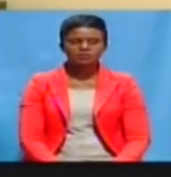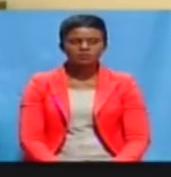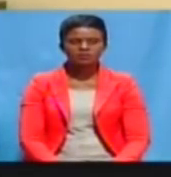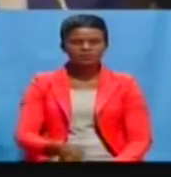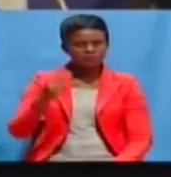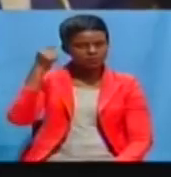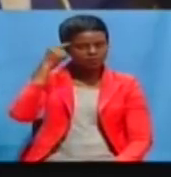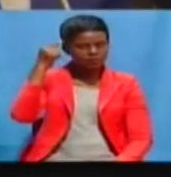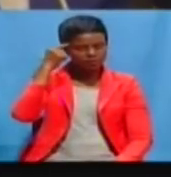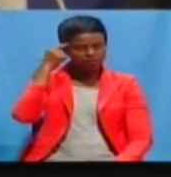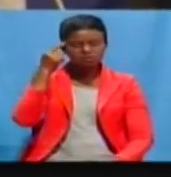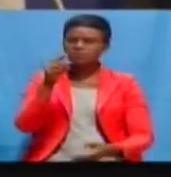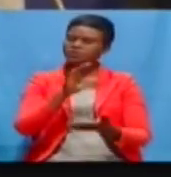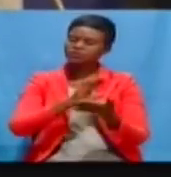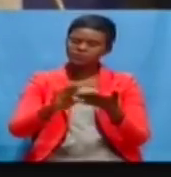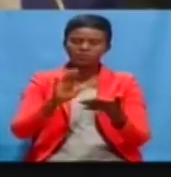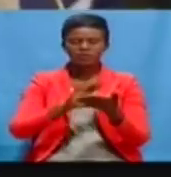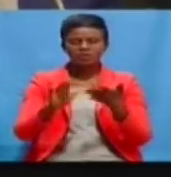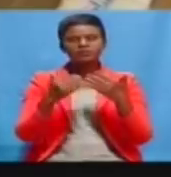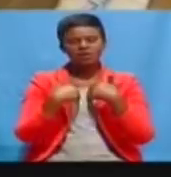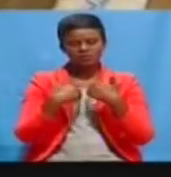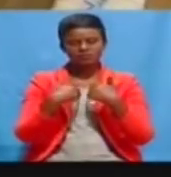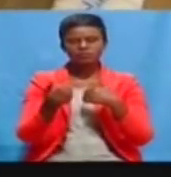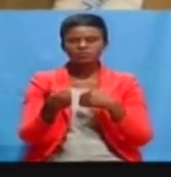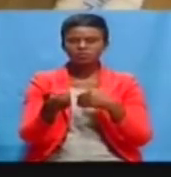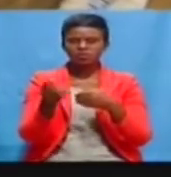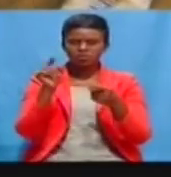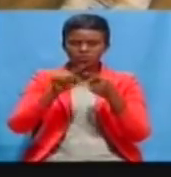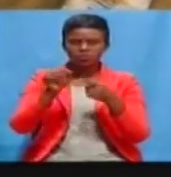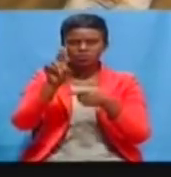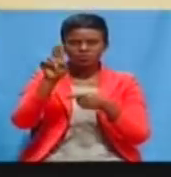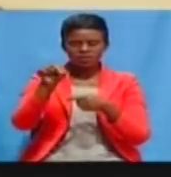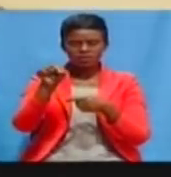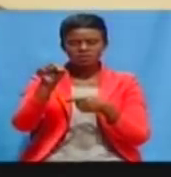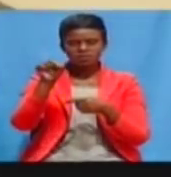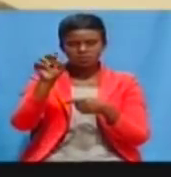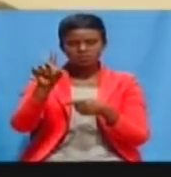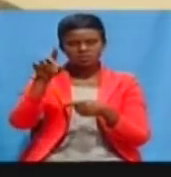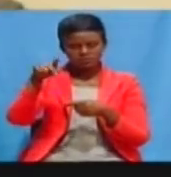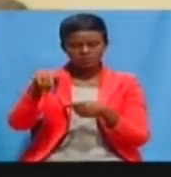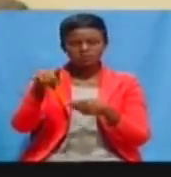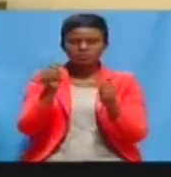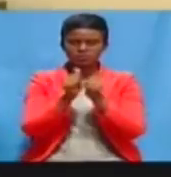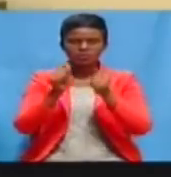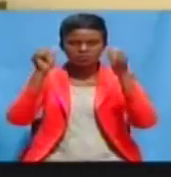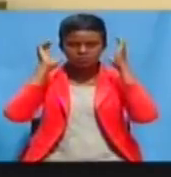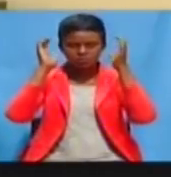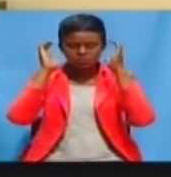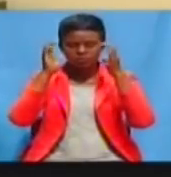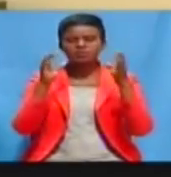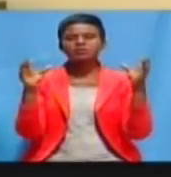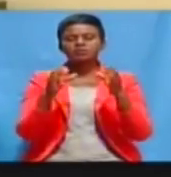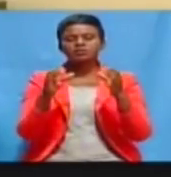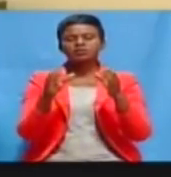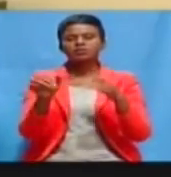The government has apologized to United Nations Resident Coordinator Janet Rogan and the diplomatic community for attacks on